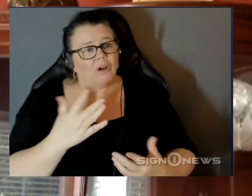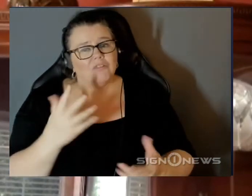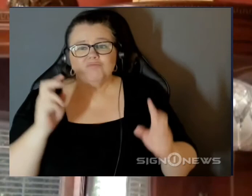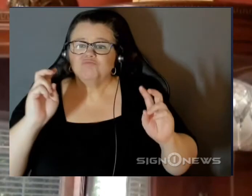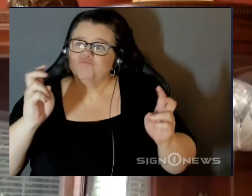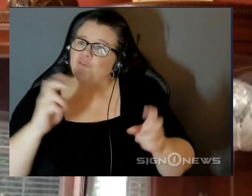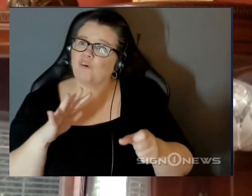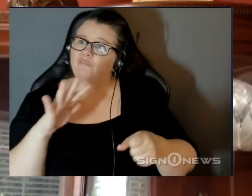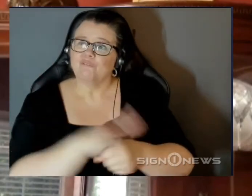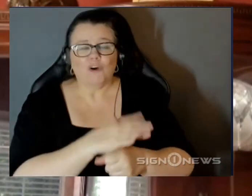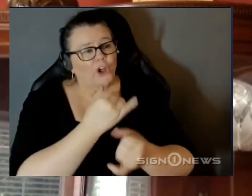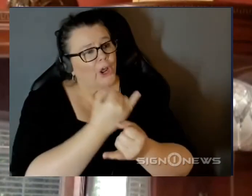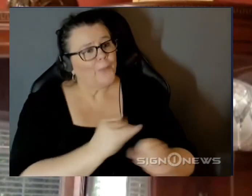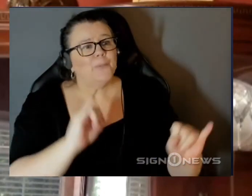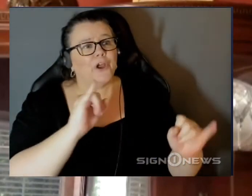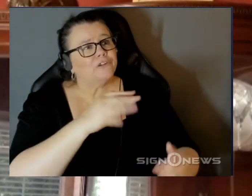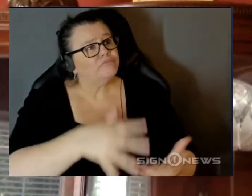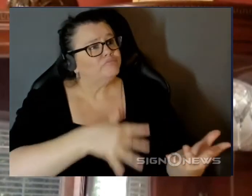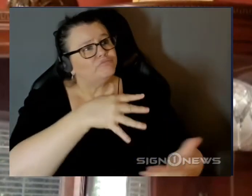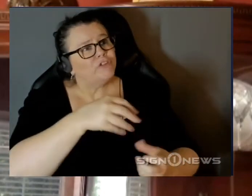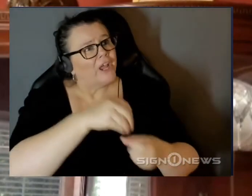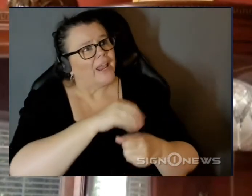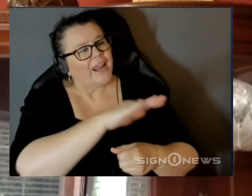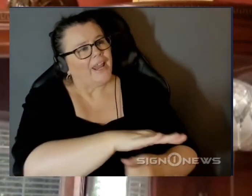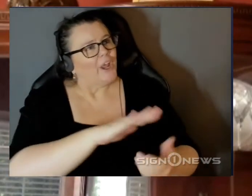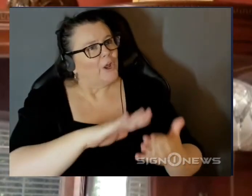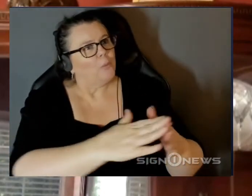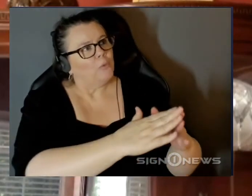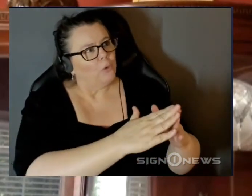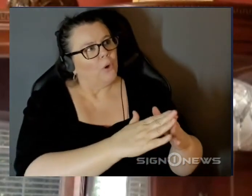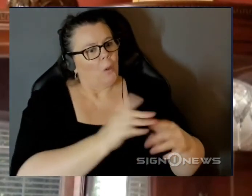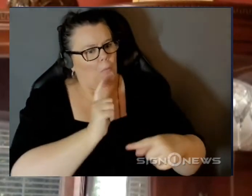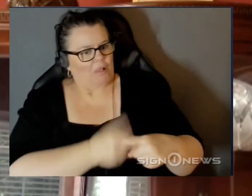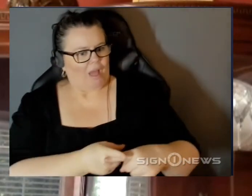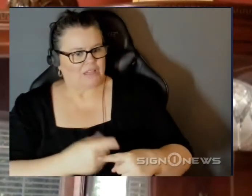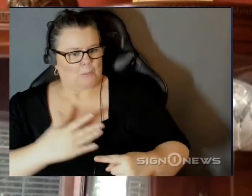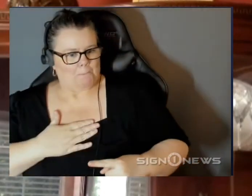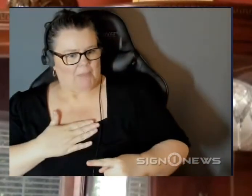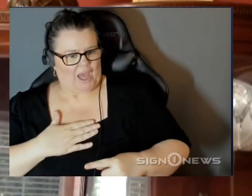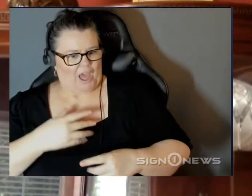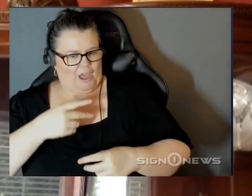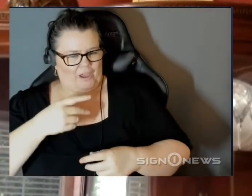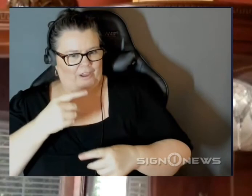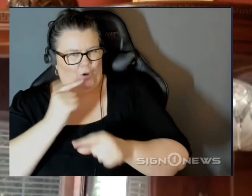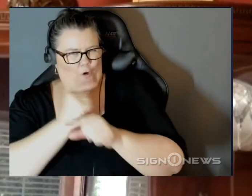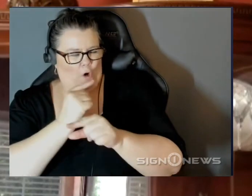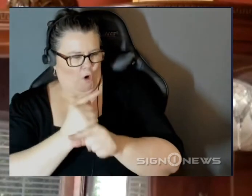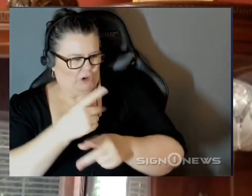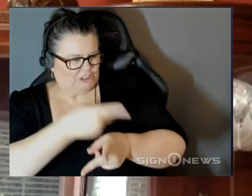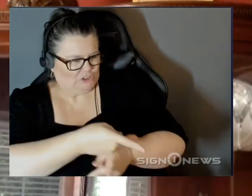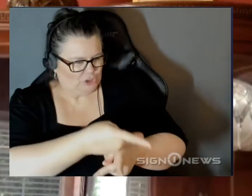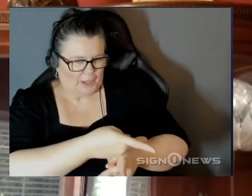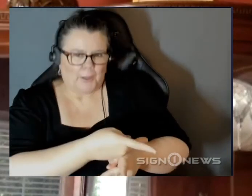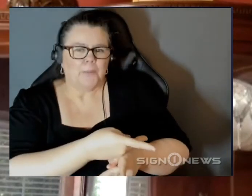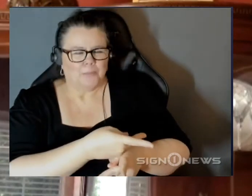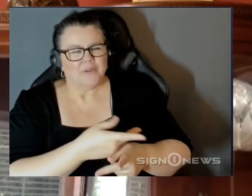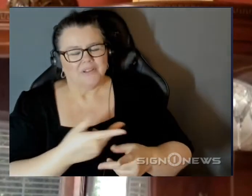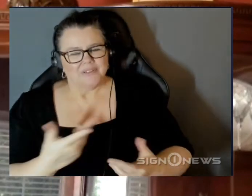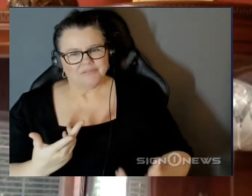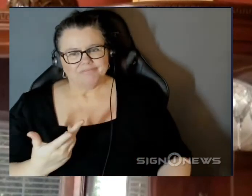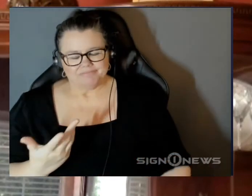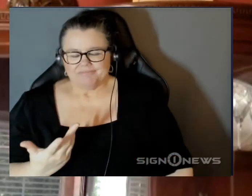but so it's more my own failings that make me give me pause.